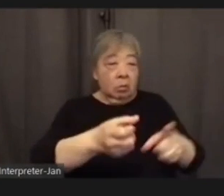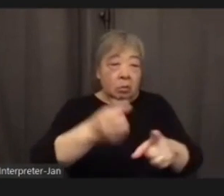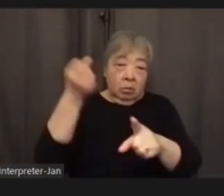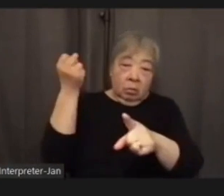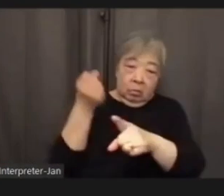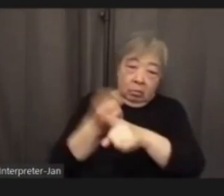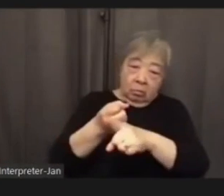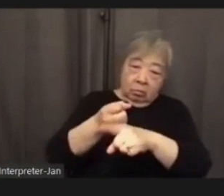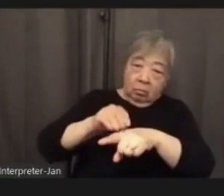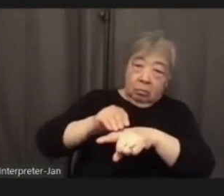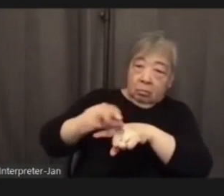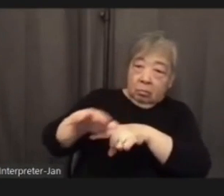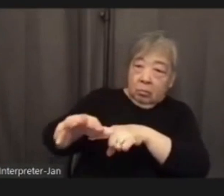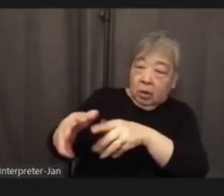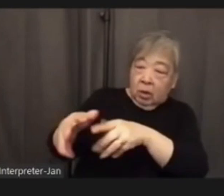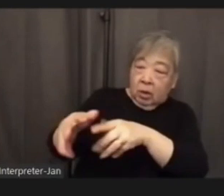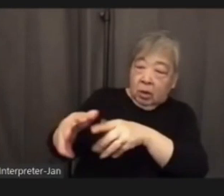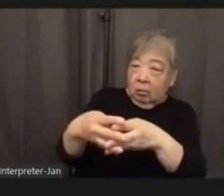on America.